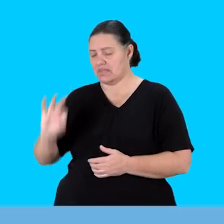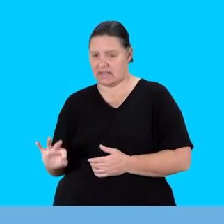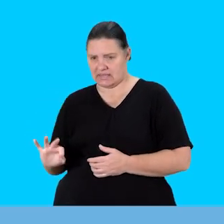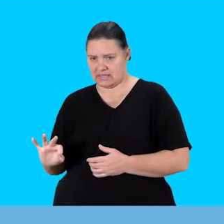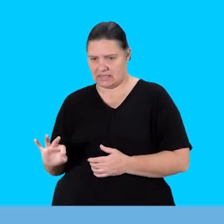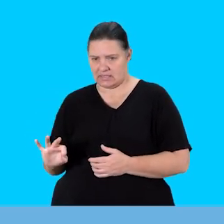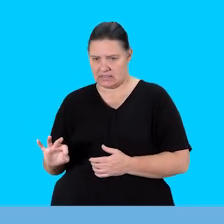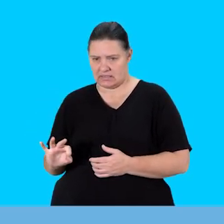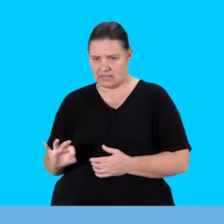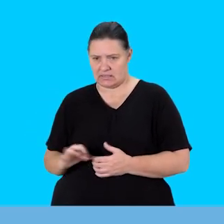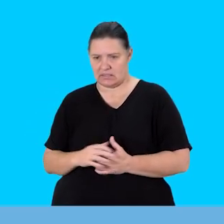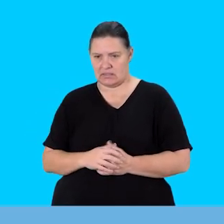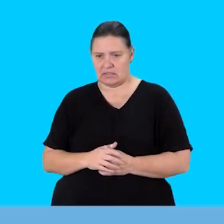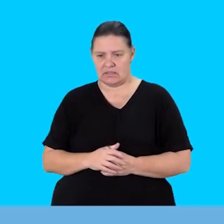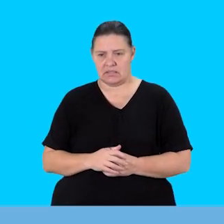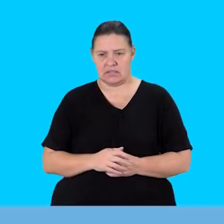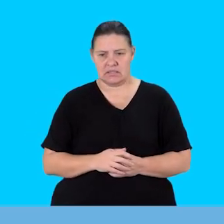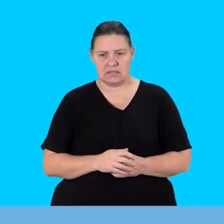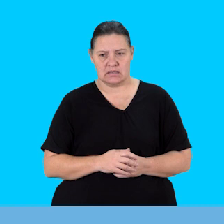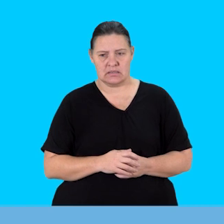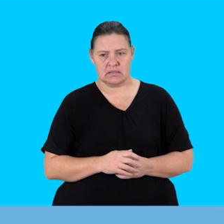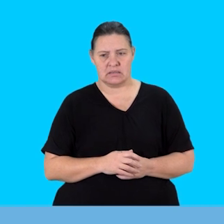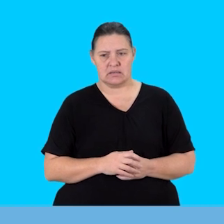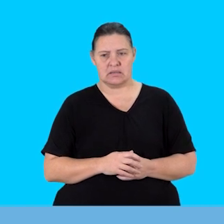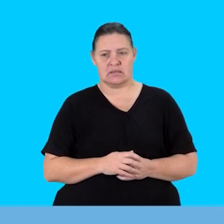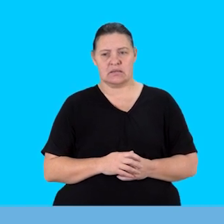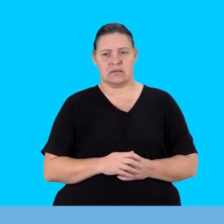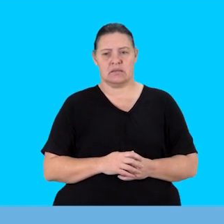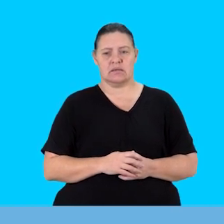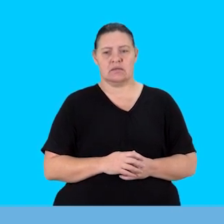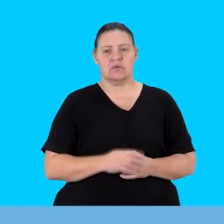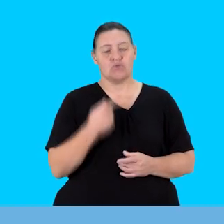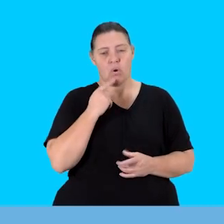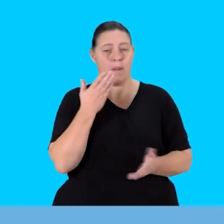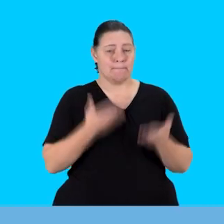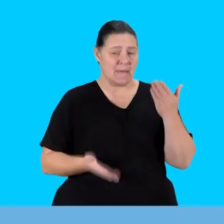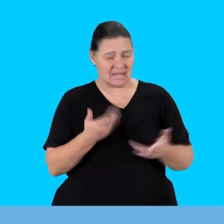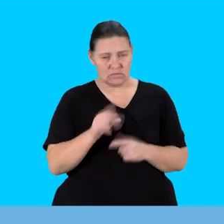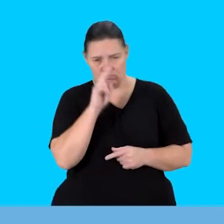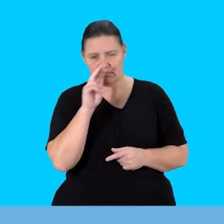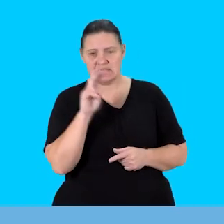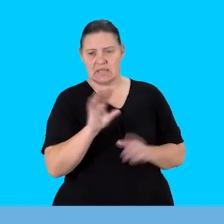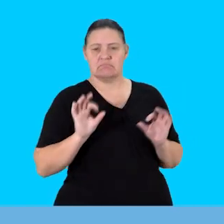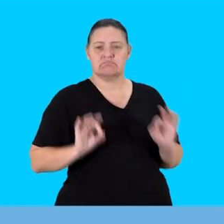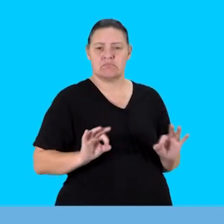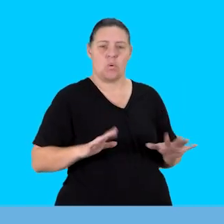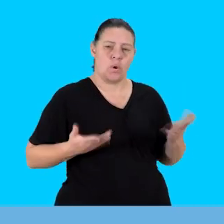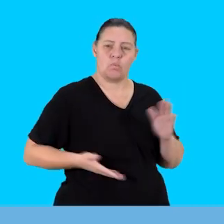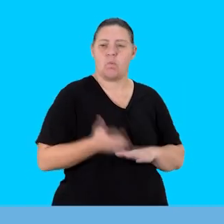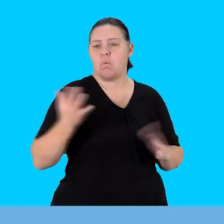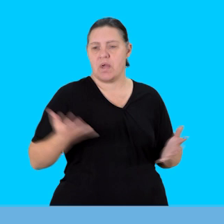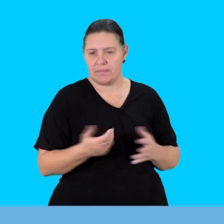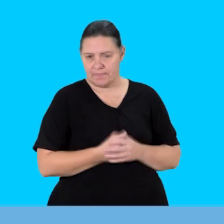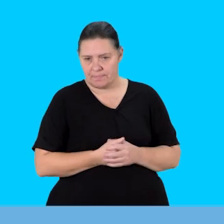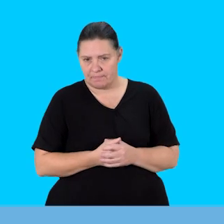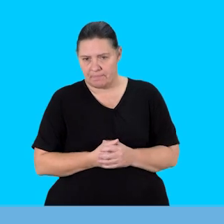SO3. So not to be confused, we're just going to erase that so that when we balance, we can see exactly where we are